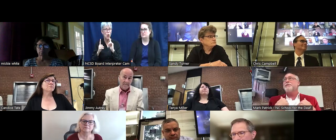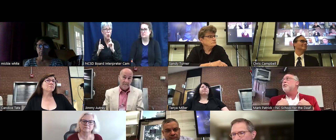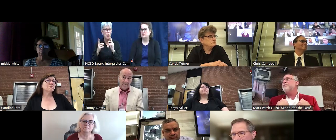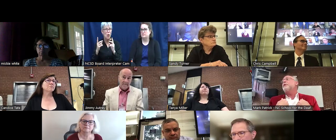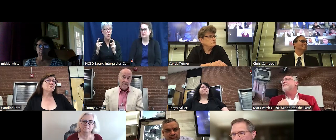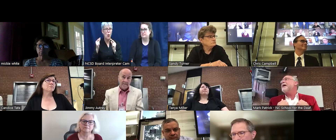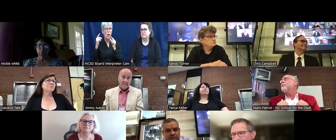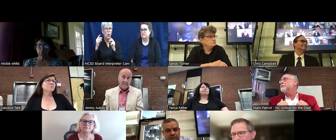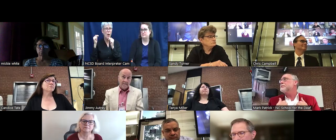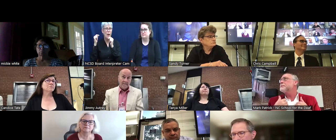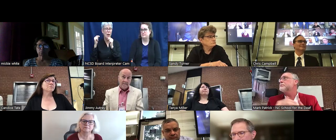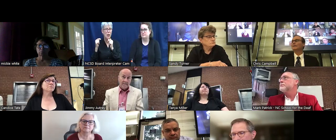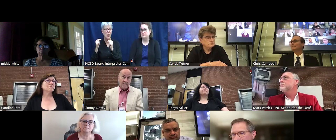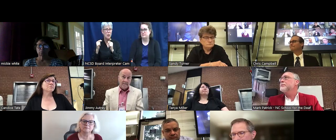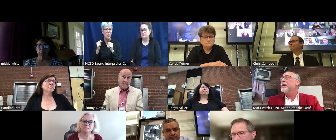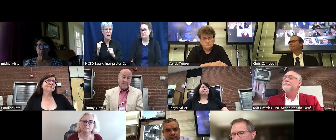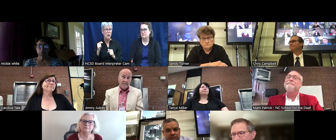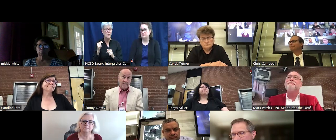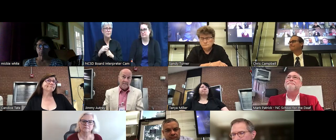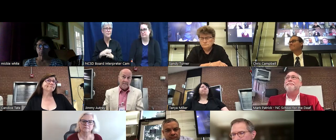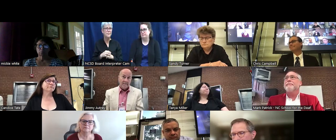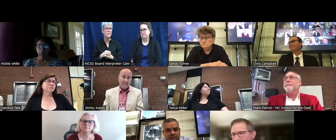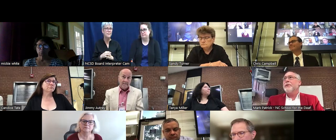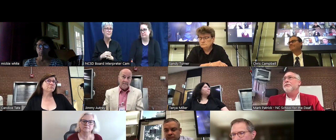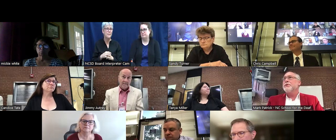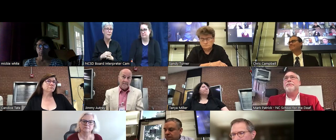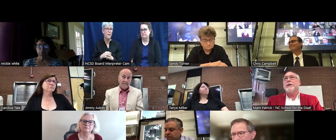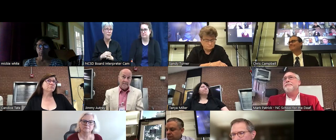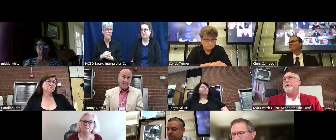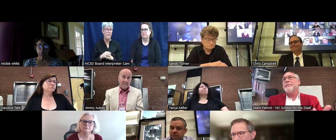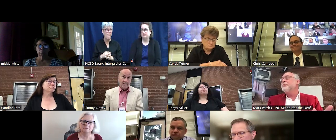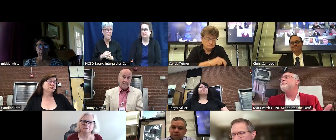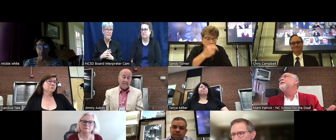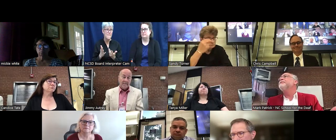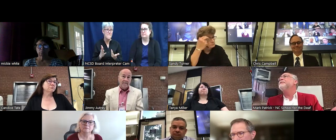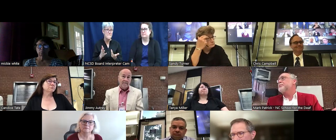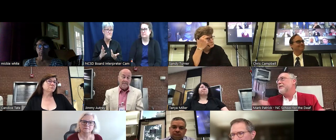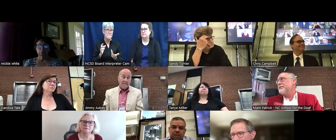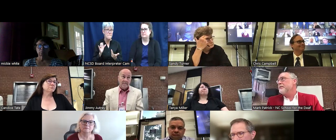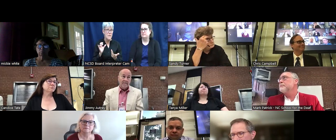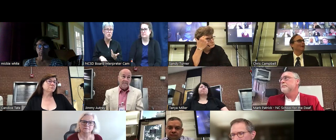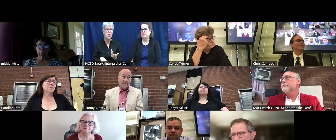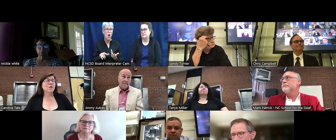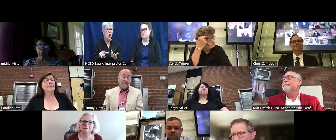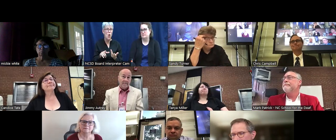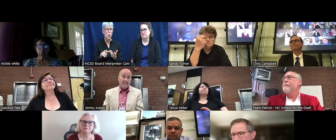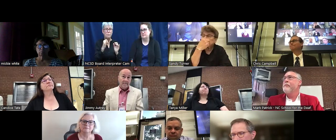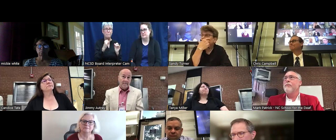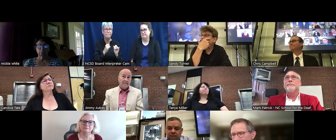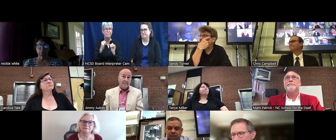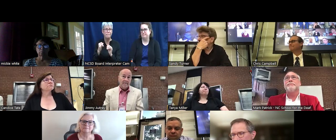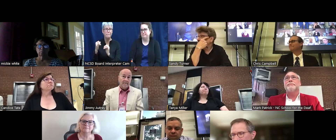of no fault of ours. Yeah. So that it would be individuals.